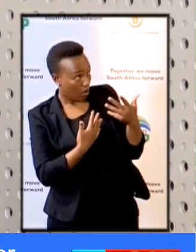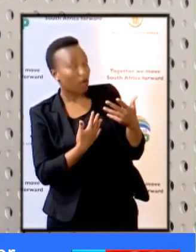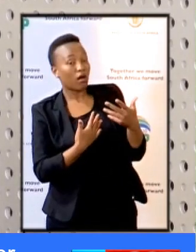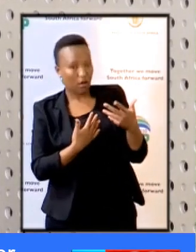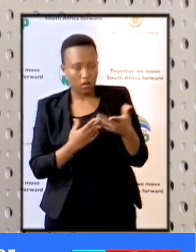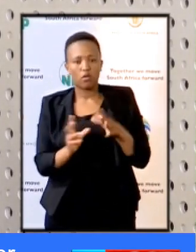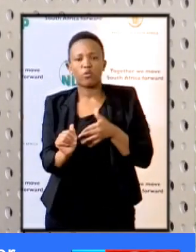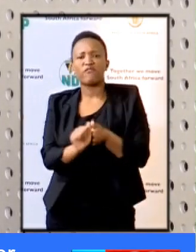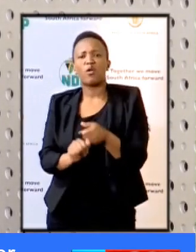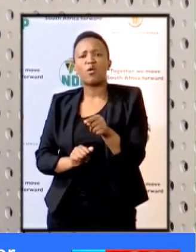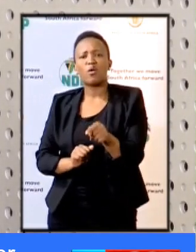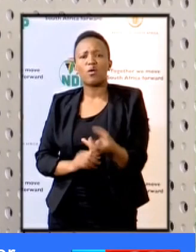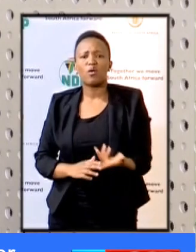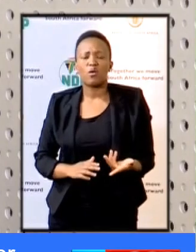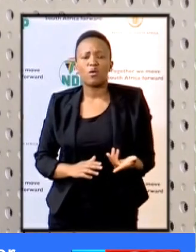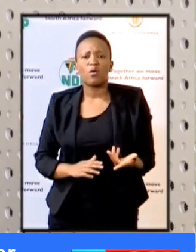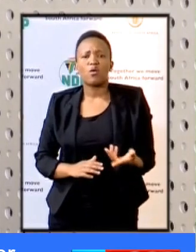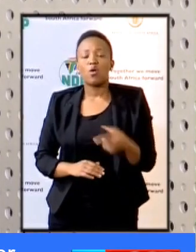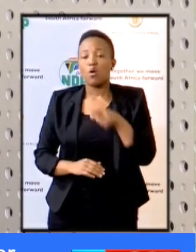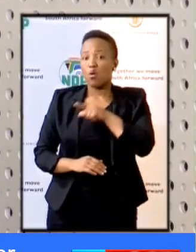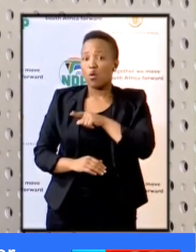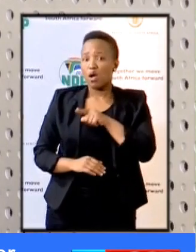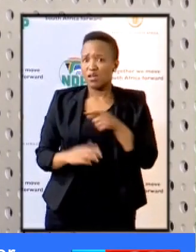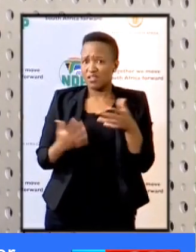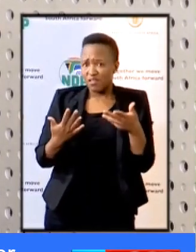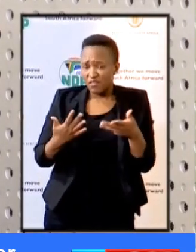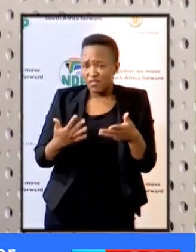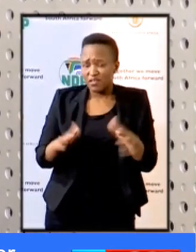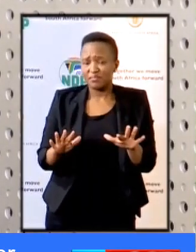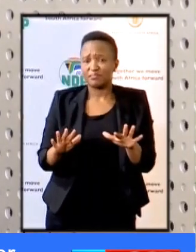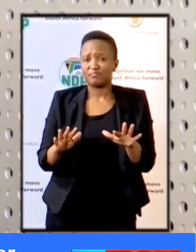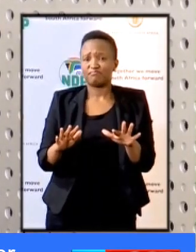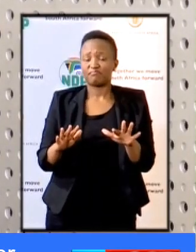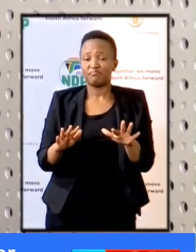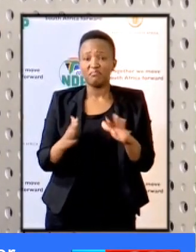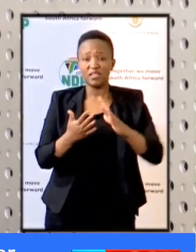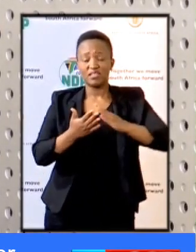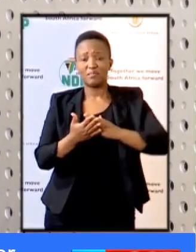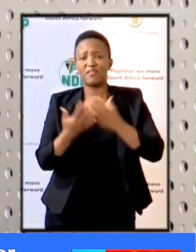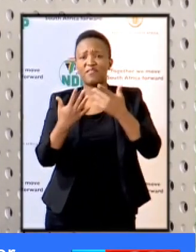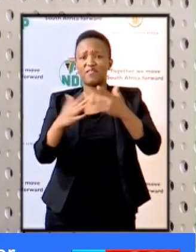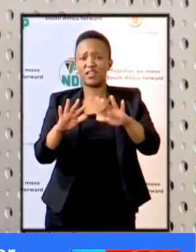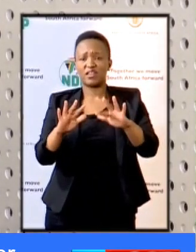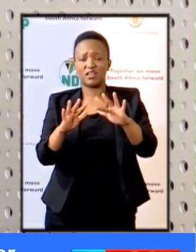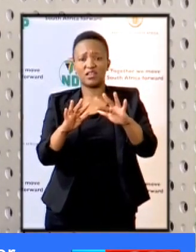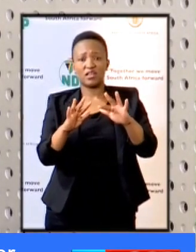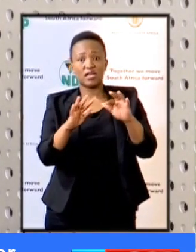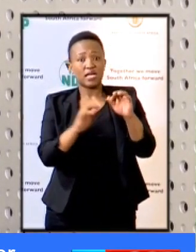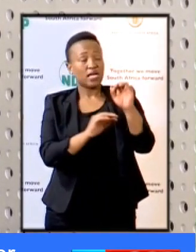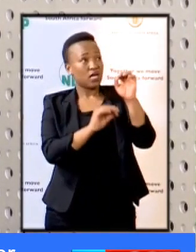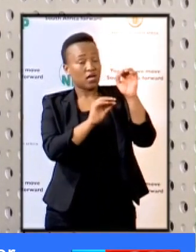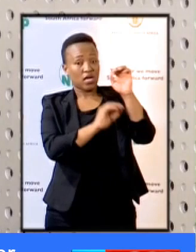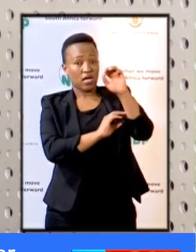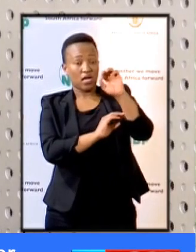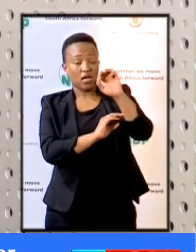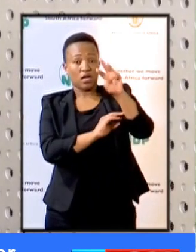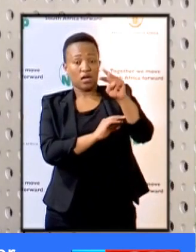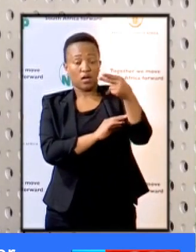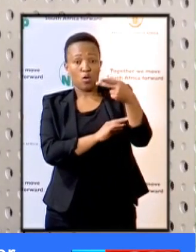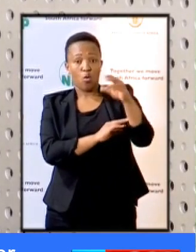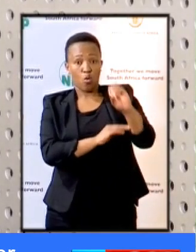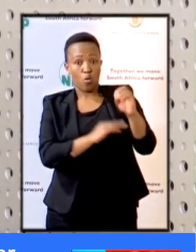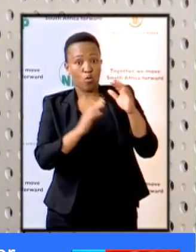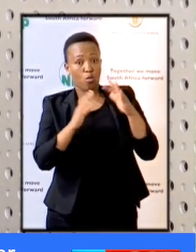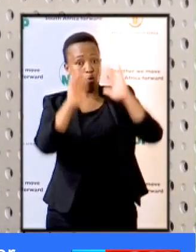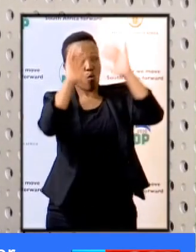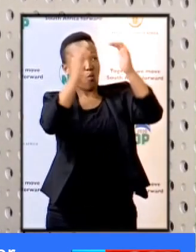be, there are obvious things that have been said or even indicated by World Health. Amongst others, we're saying